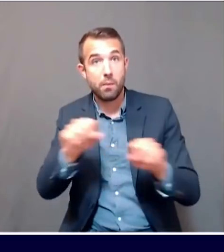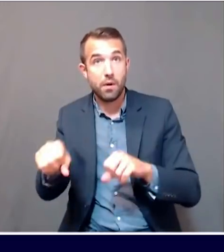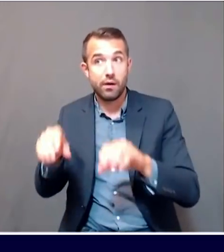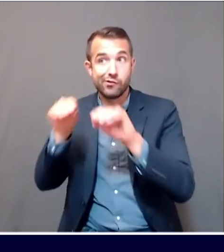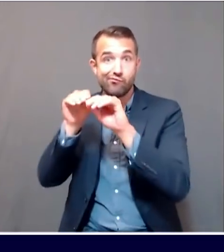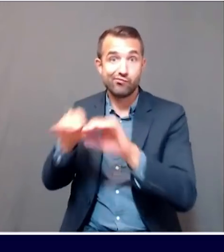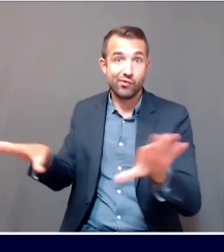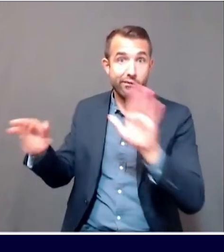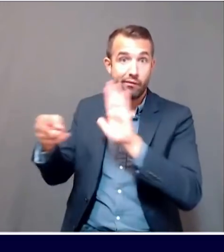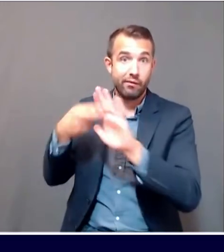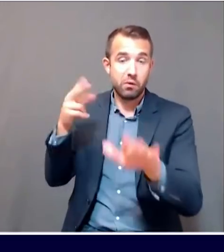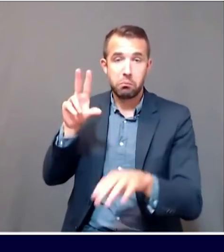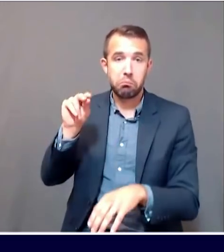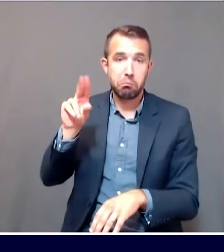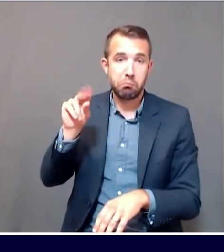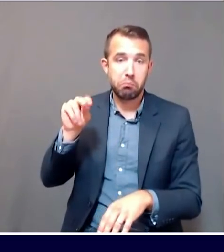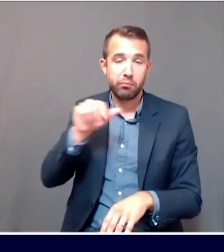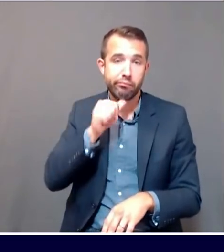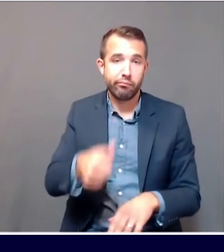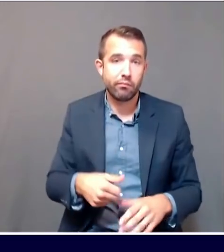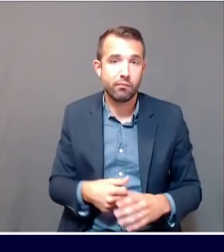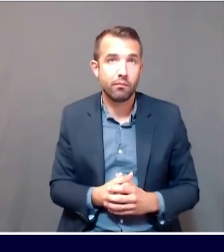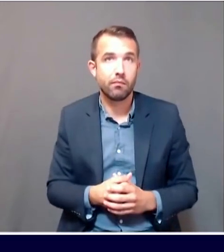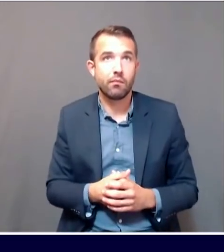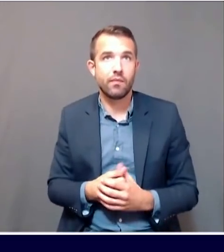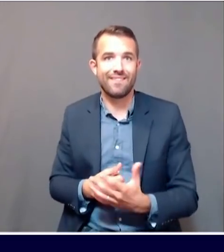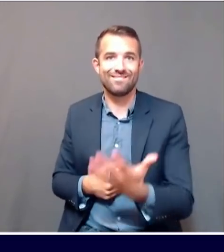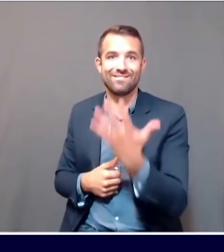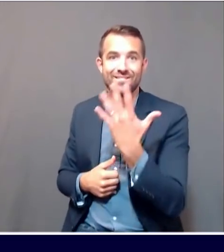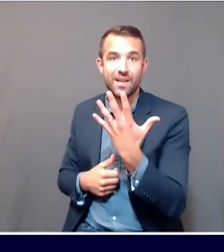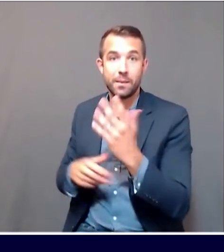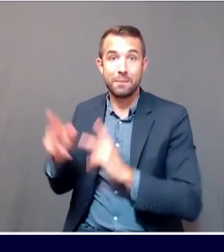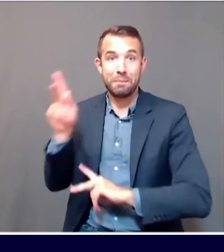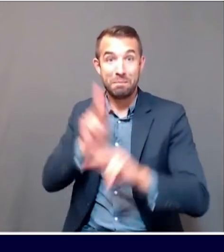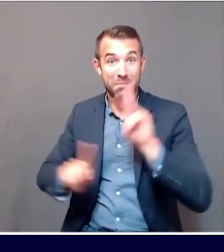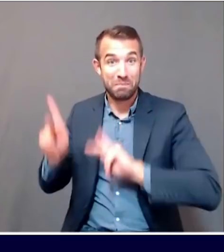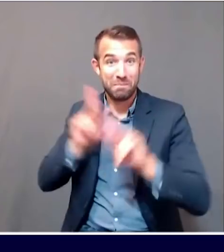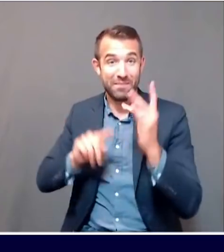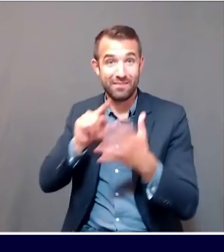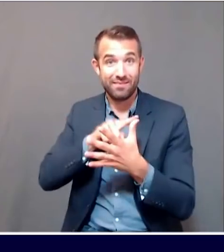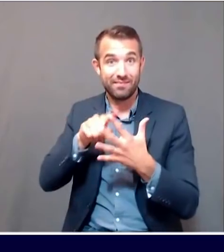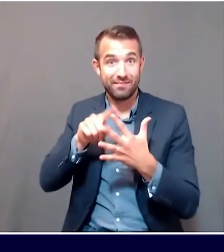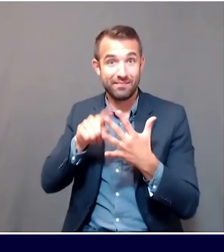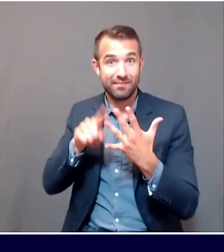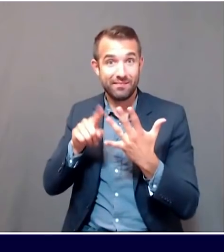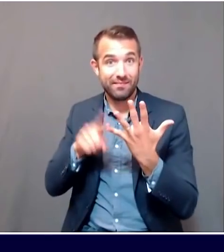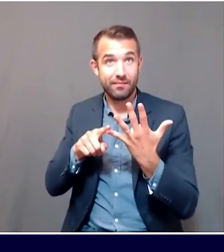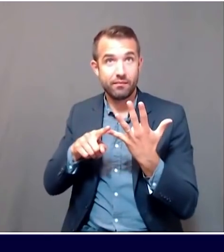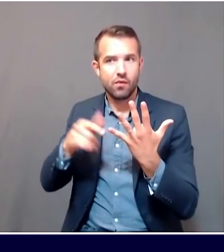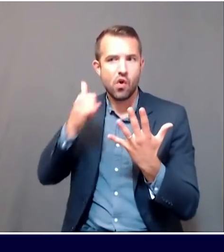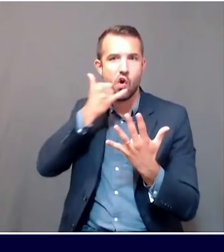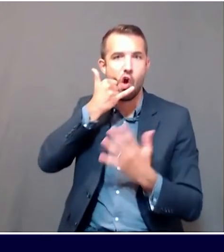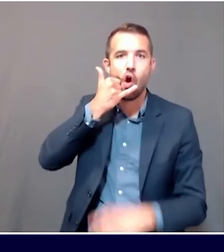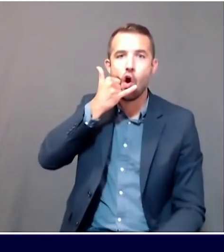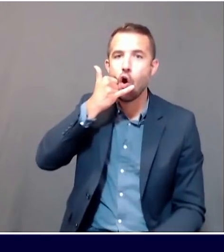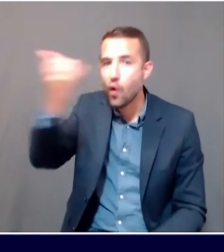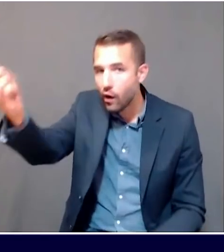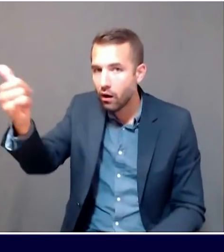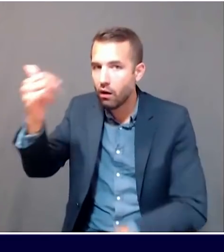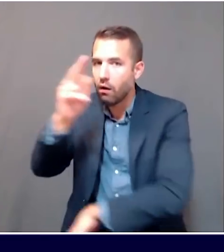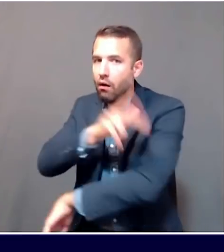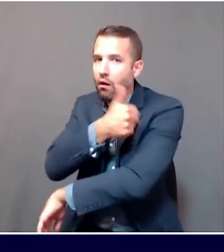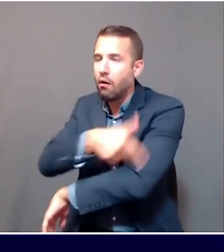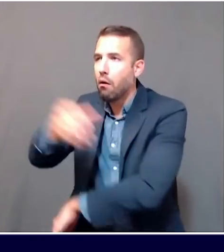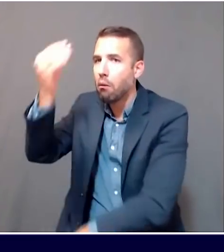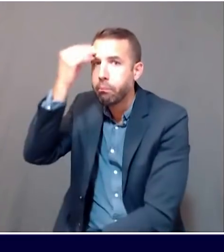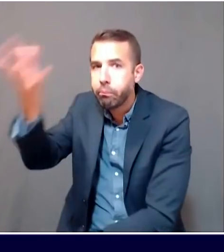outbreak. It's approximately 5 individuals who have called the hospital because they have been told by their